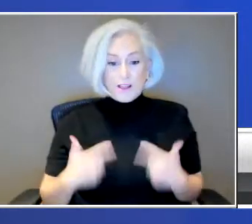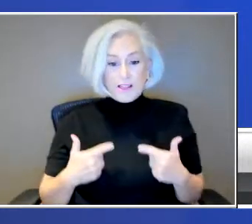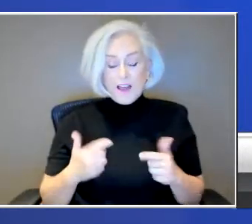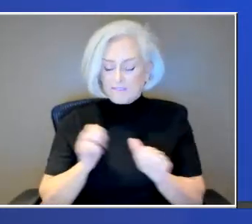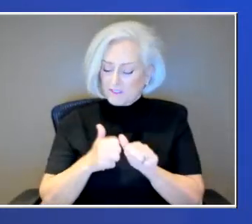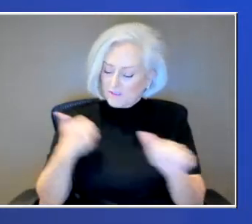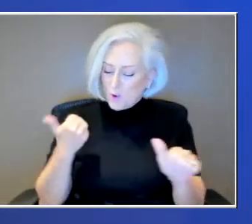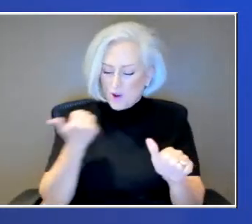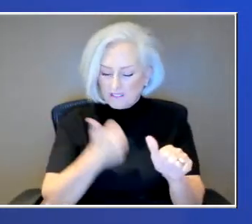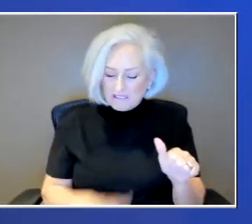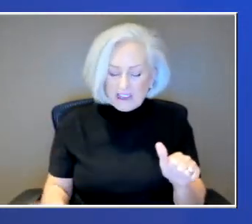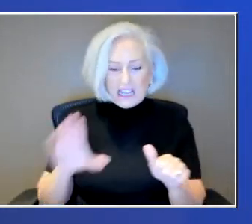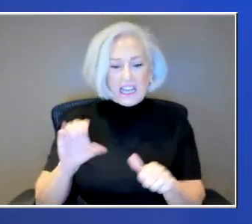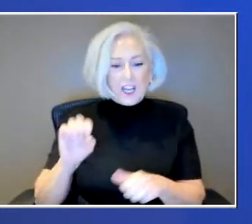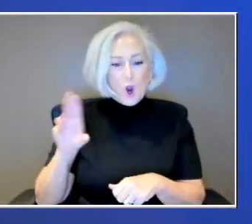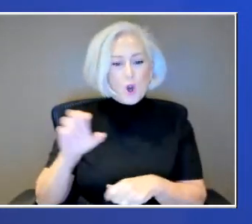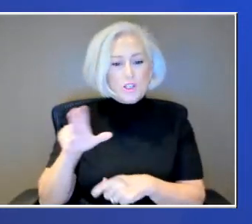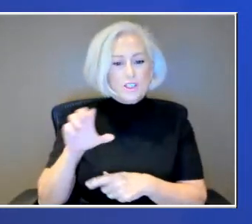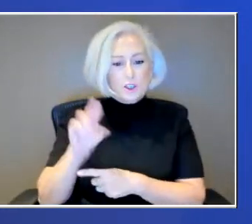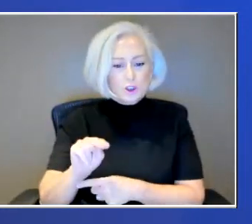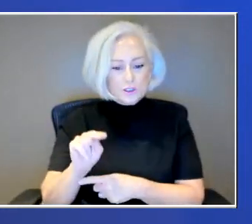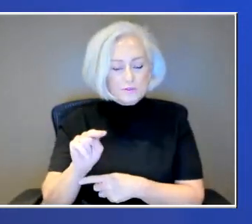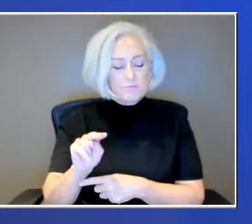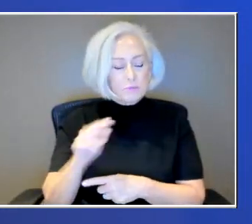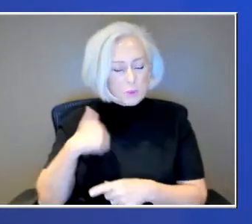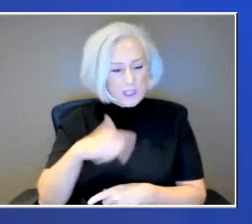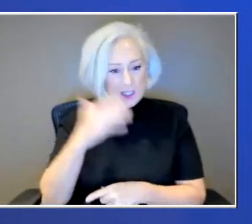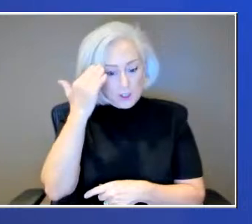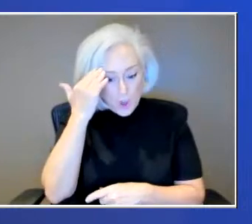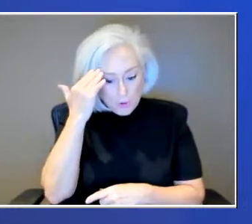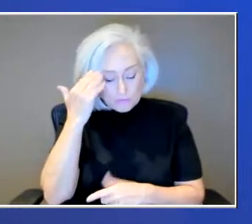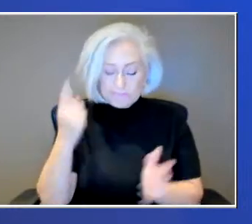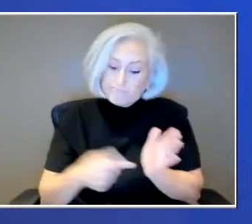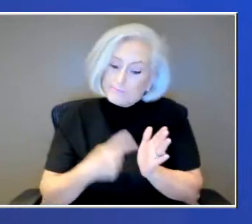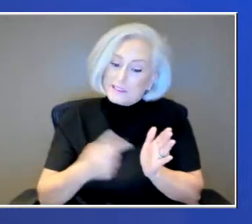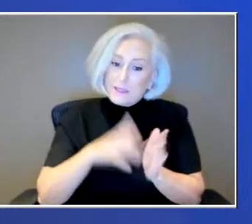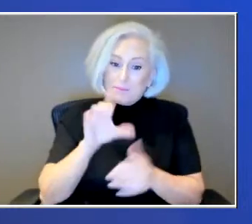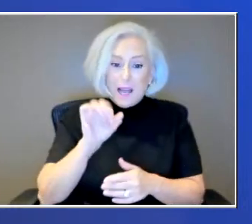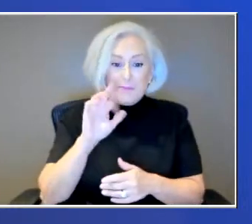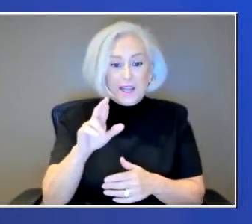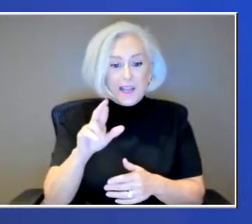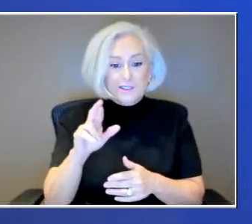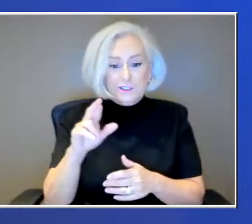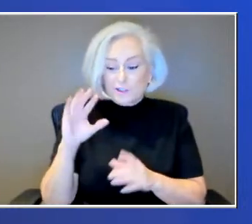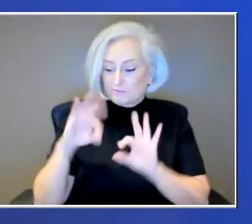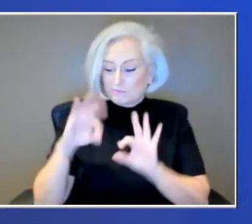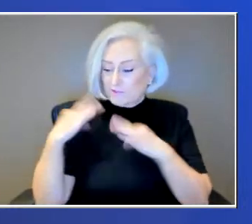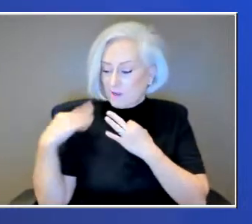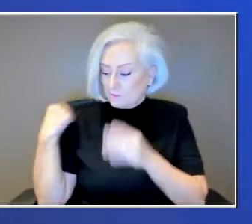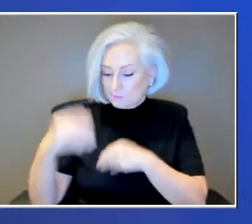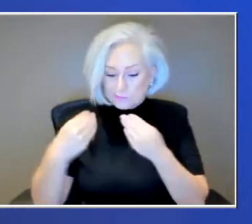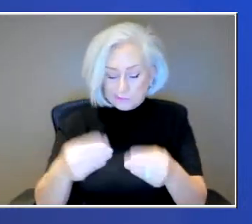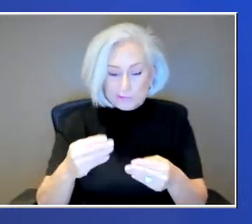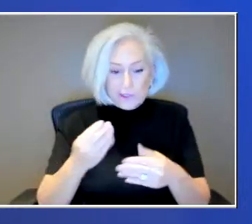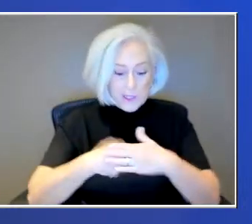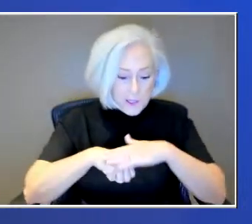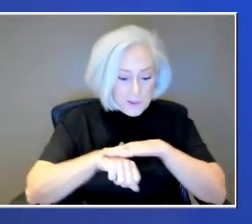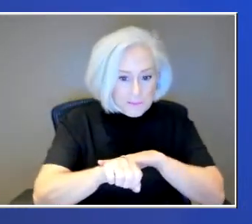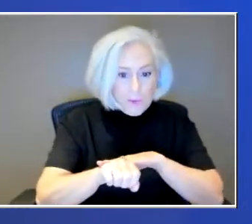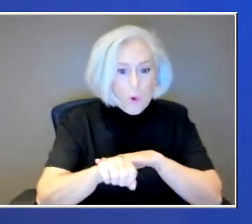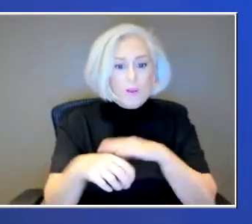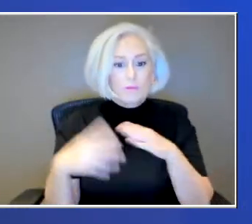carcinogen known to man, sometimes cancer is just simply hereditary. We can be born with gene mutations passed down from our parents